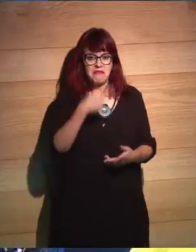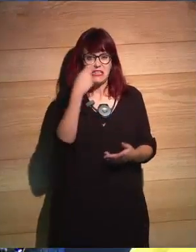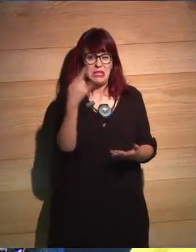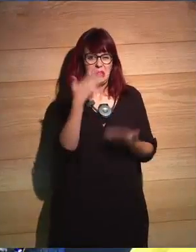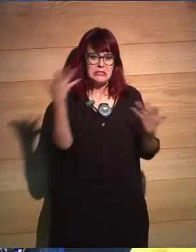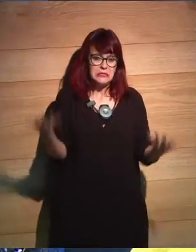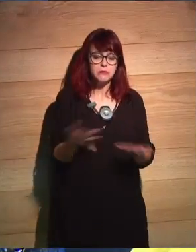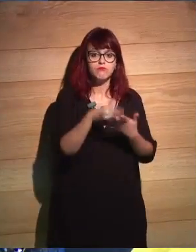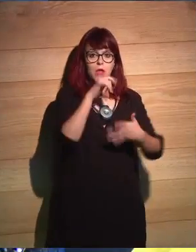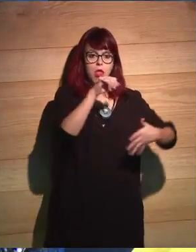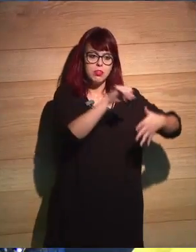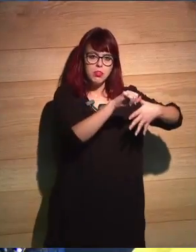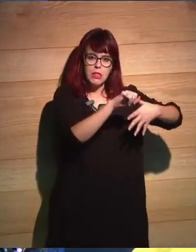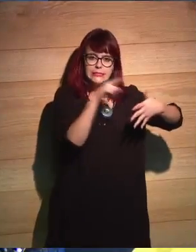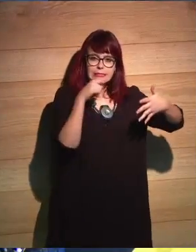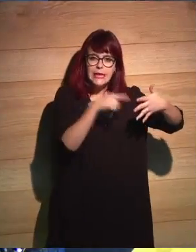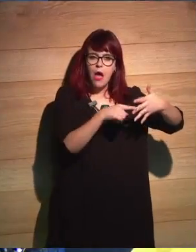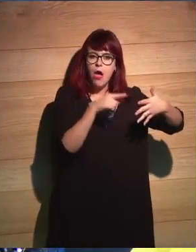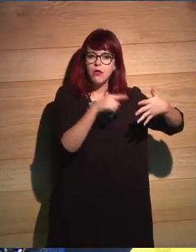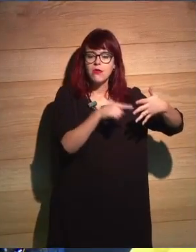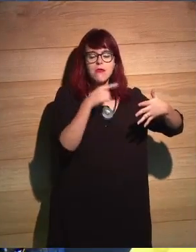was due to the fact that I didn't